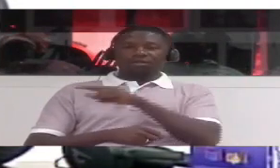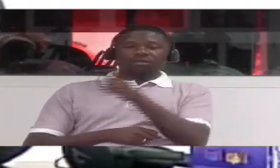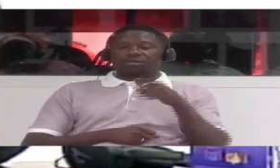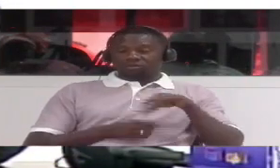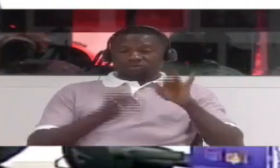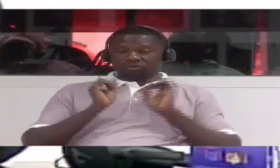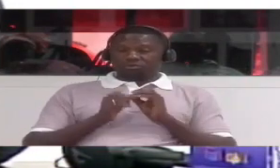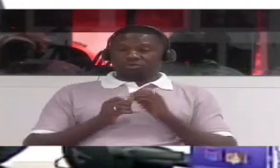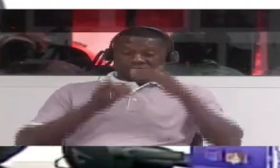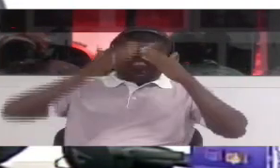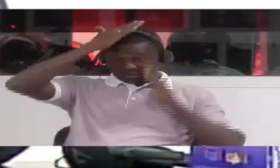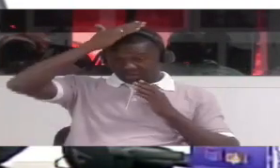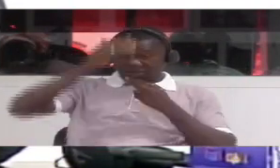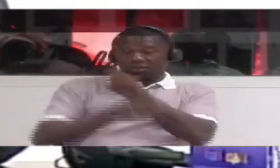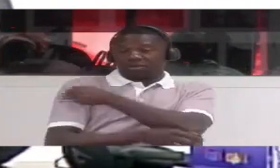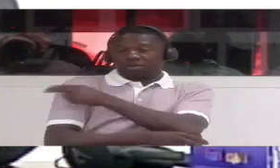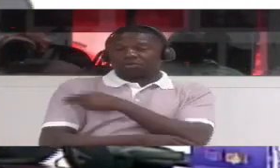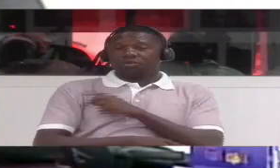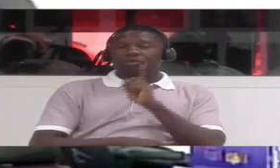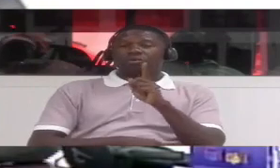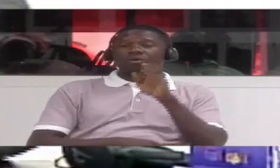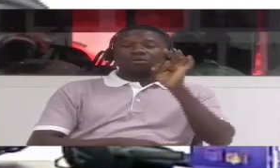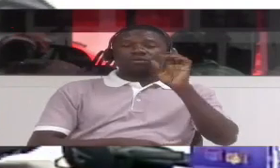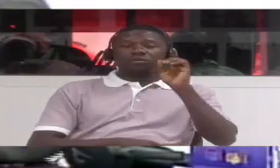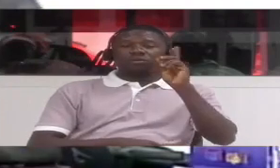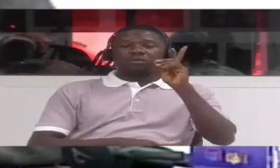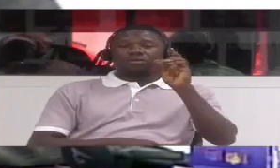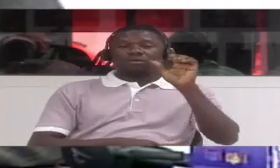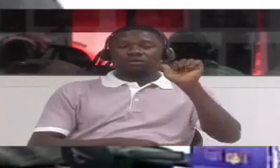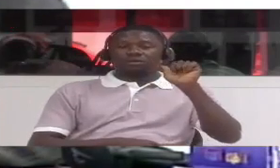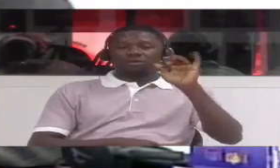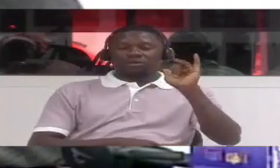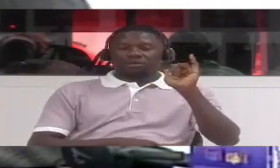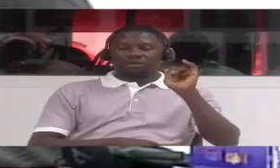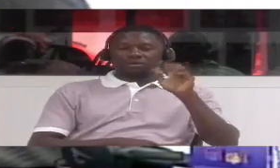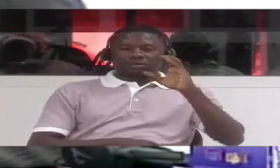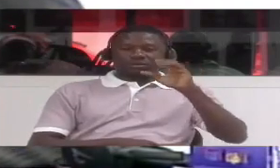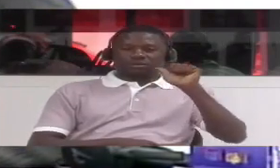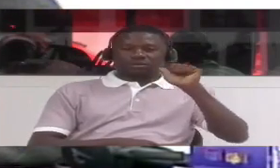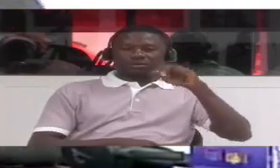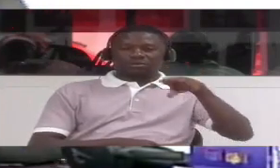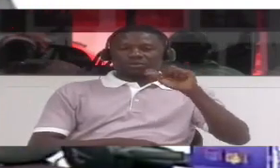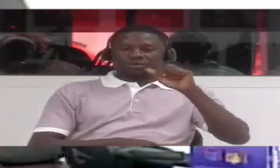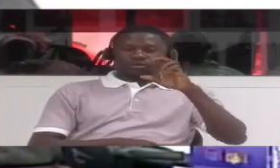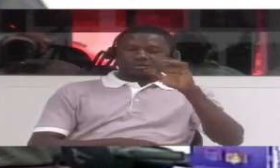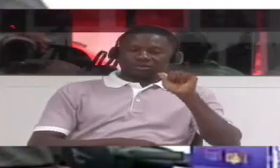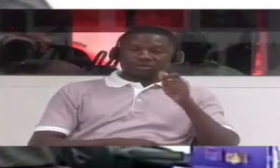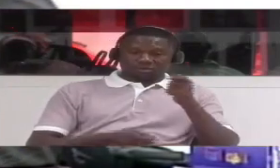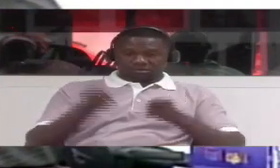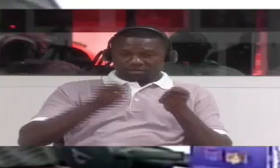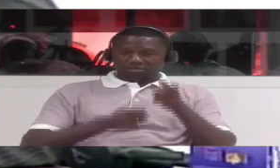hospital. And one four-day camera who was a driver, I think he's still there, he's the driver of, at the time he was the driver